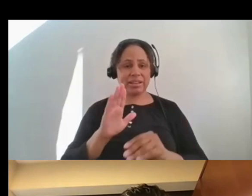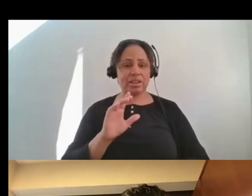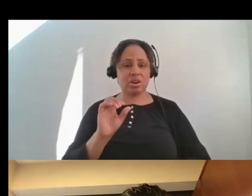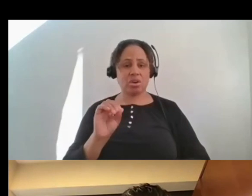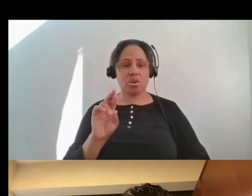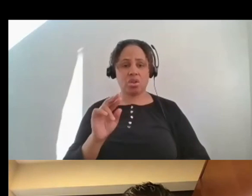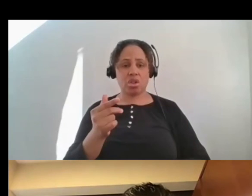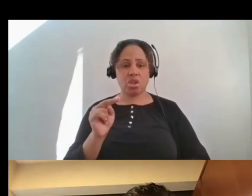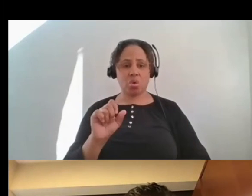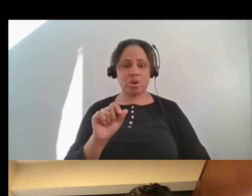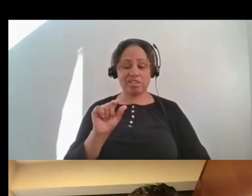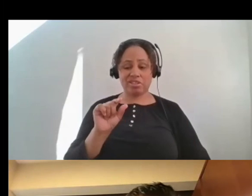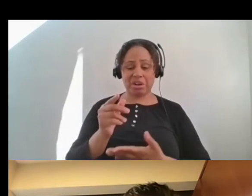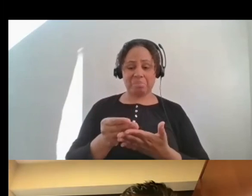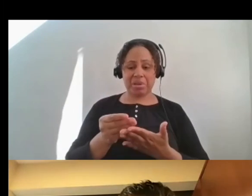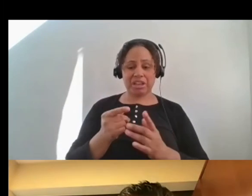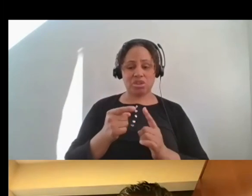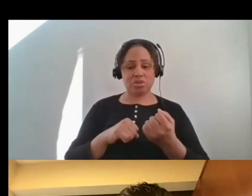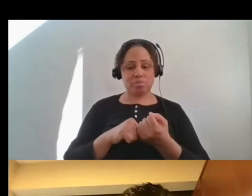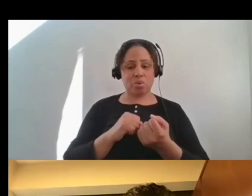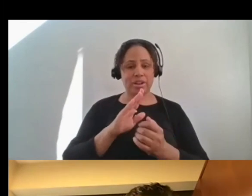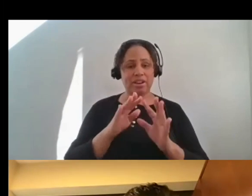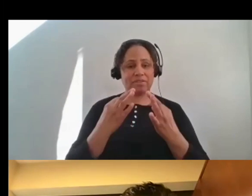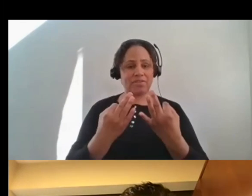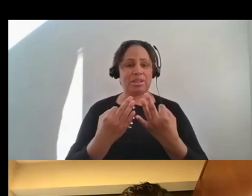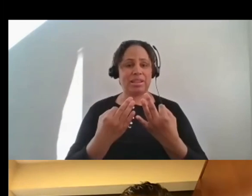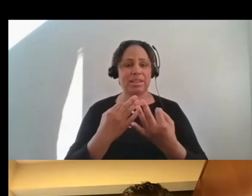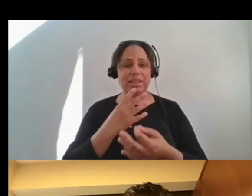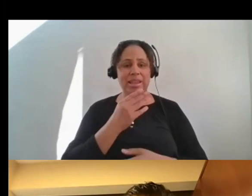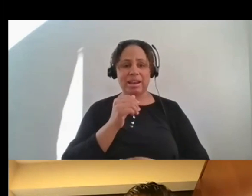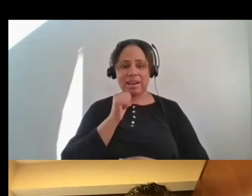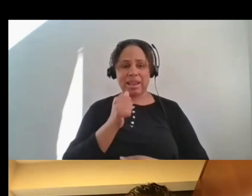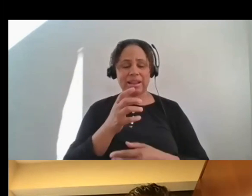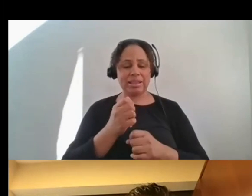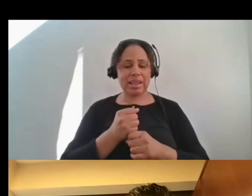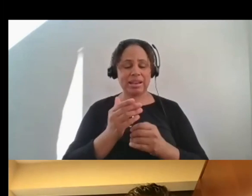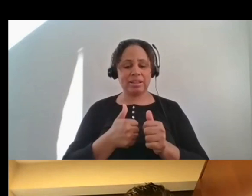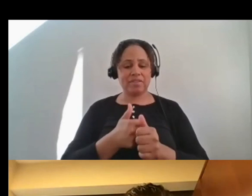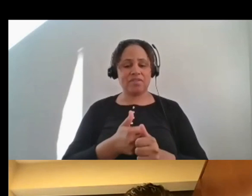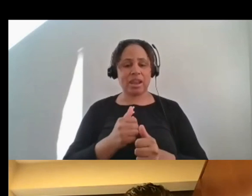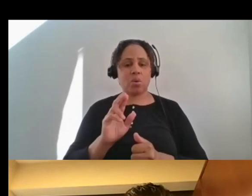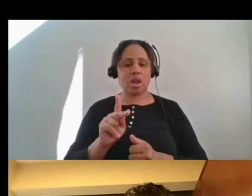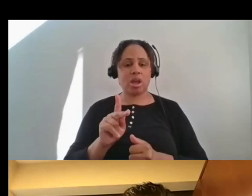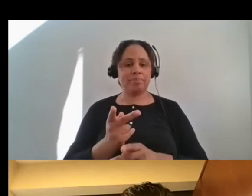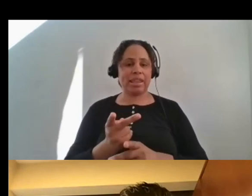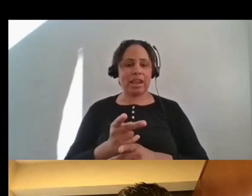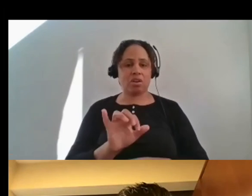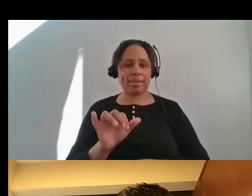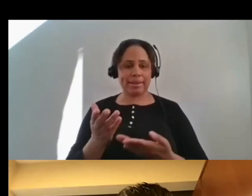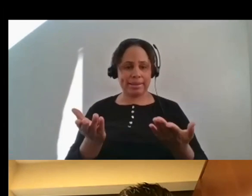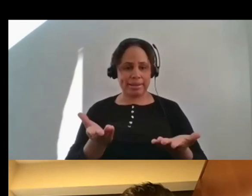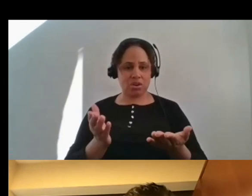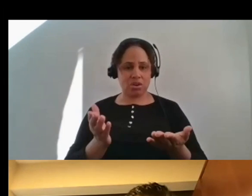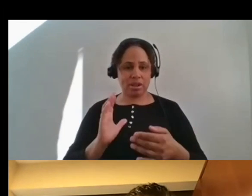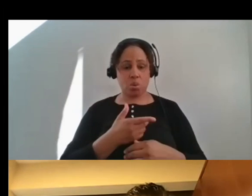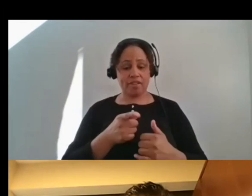very little to support their families and these other things, and not getting the appropriate follow-up and care like we do here. Our first job